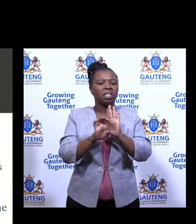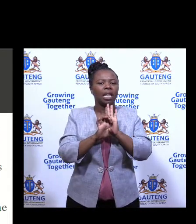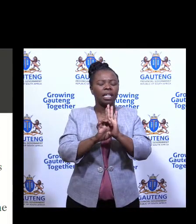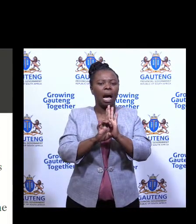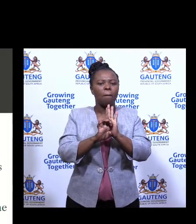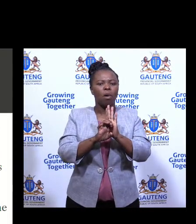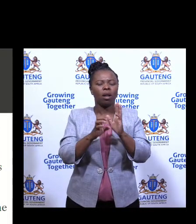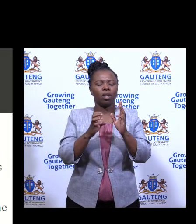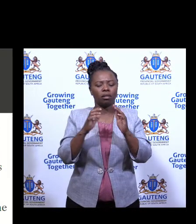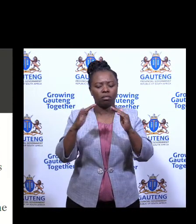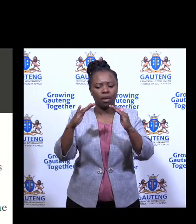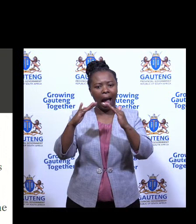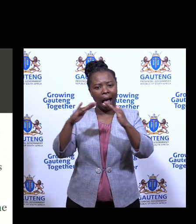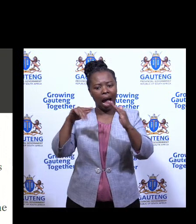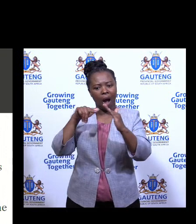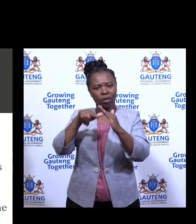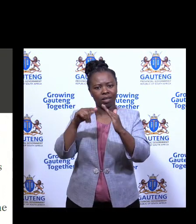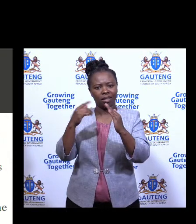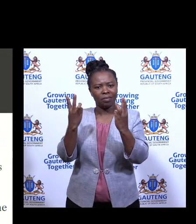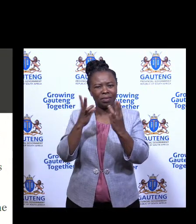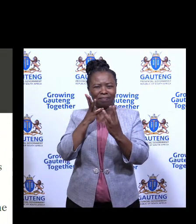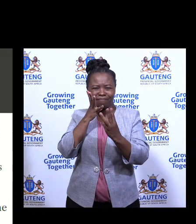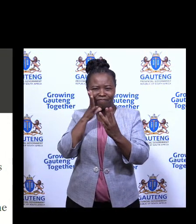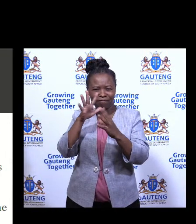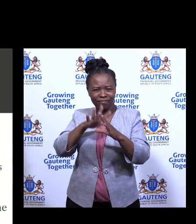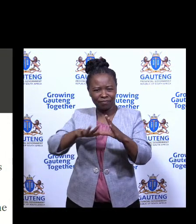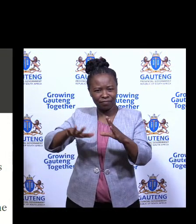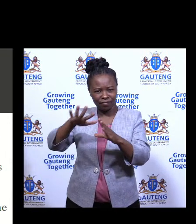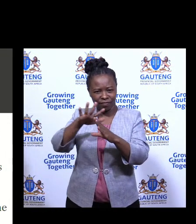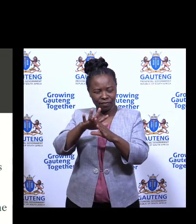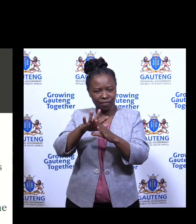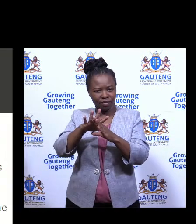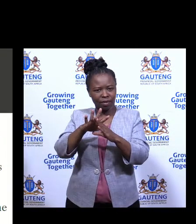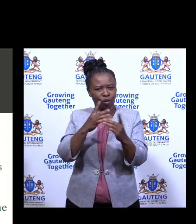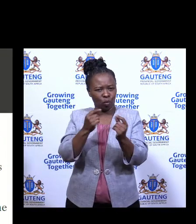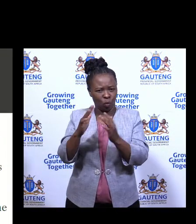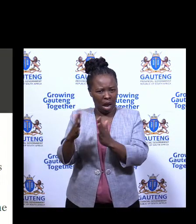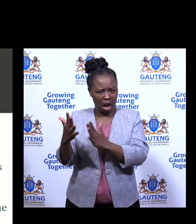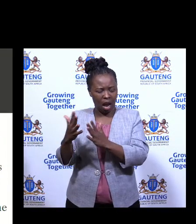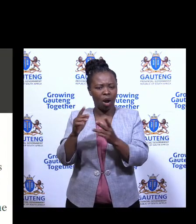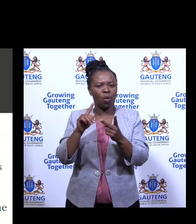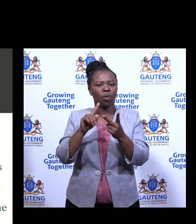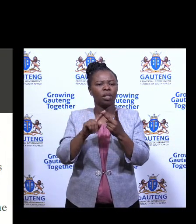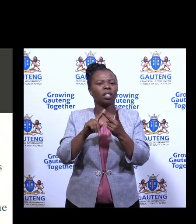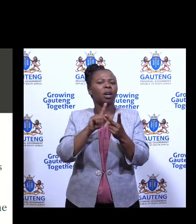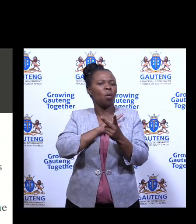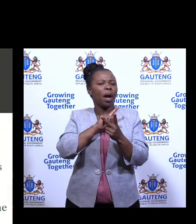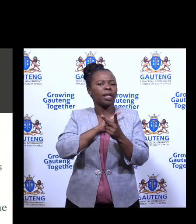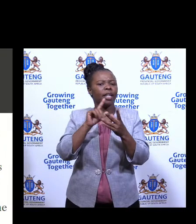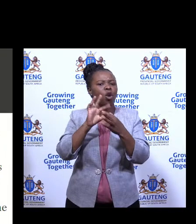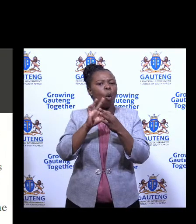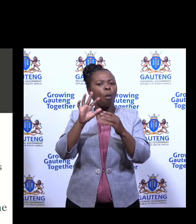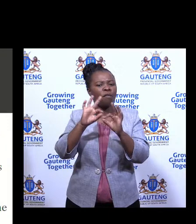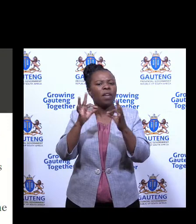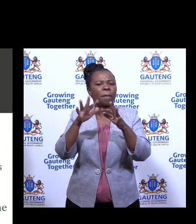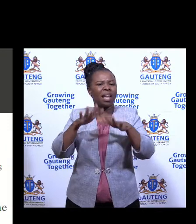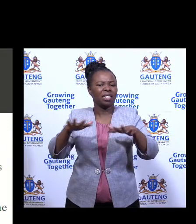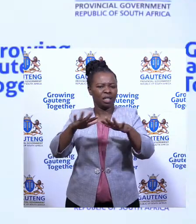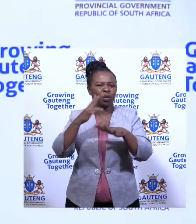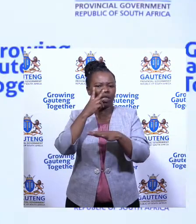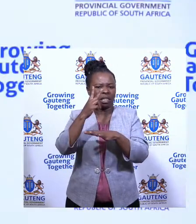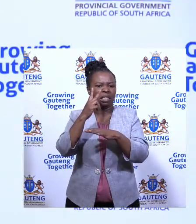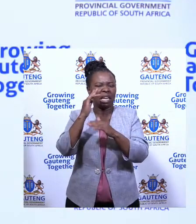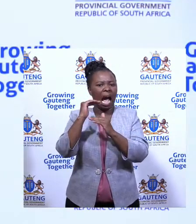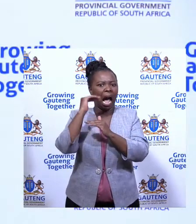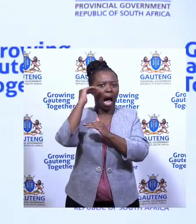household crowding, which we know from seeing infection data coming in. Crowding has certainly been something where we've seen higher levels